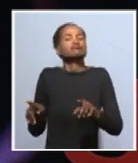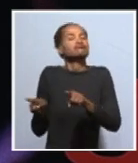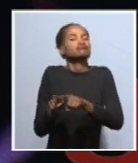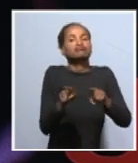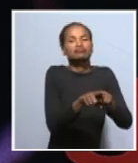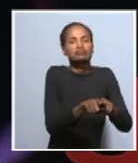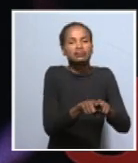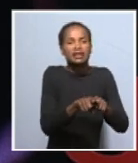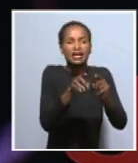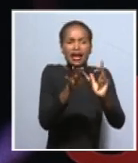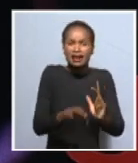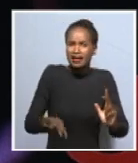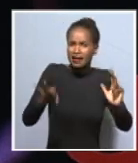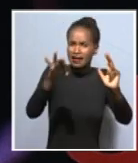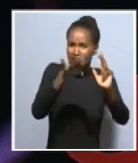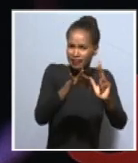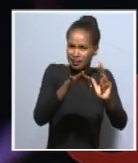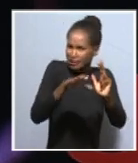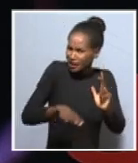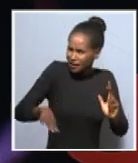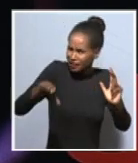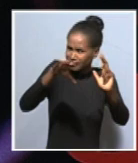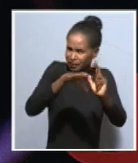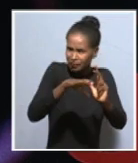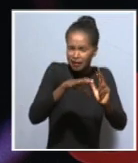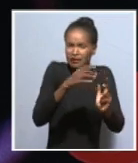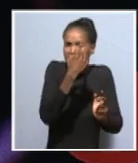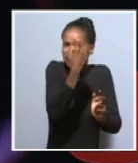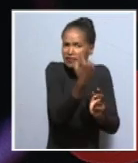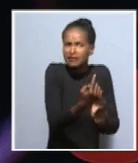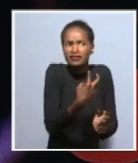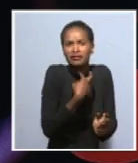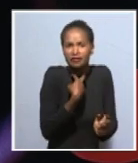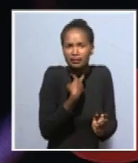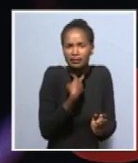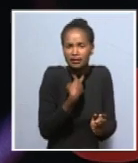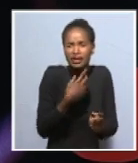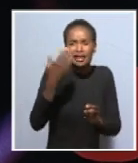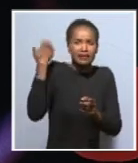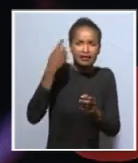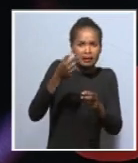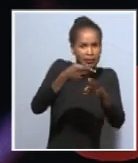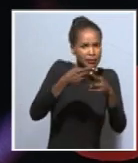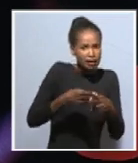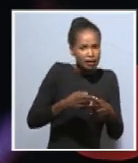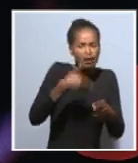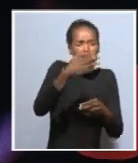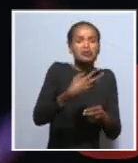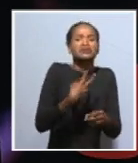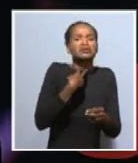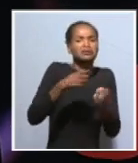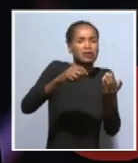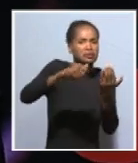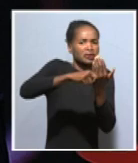when farmers are in a situation where they are not able to sort of honor their financial obligations, then of course